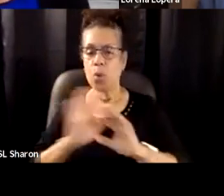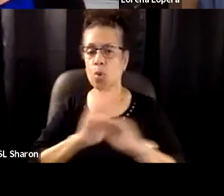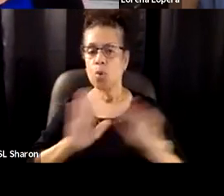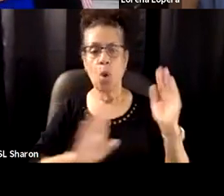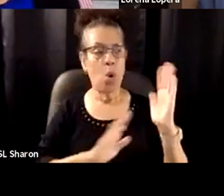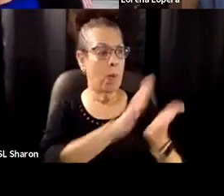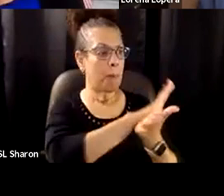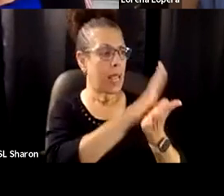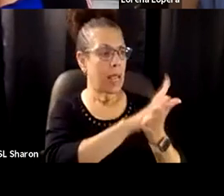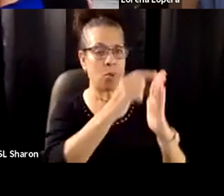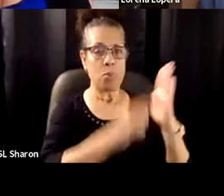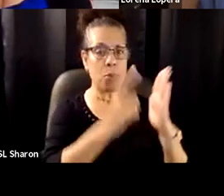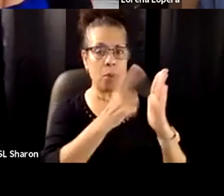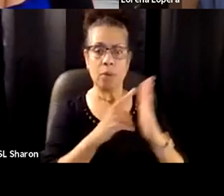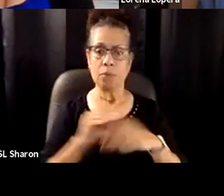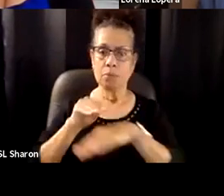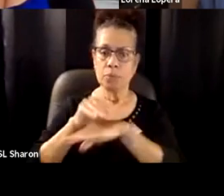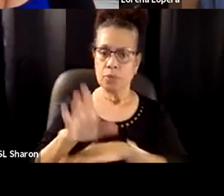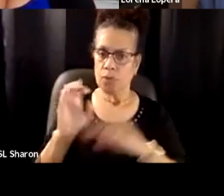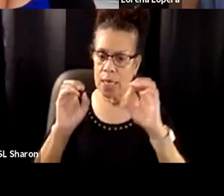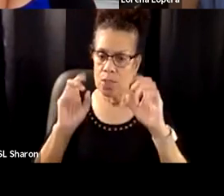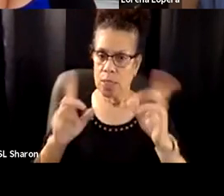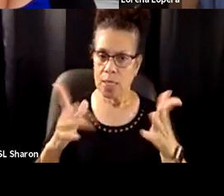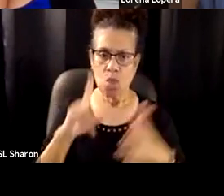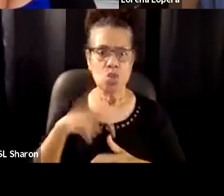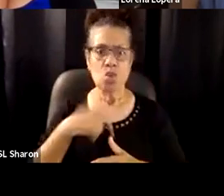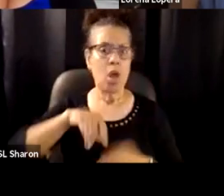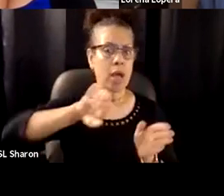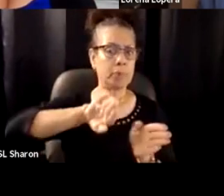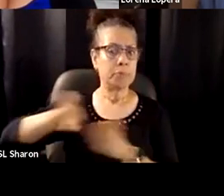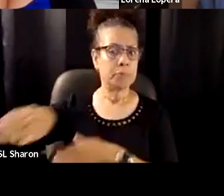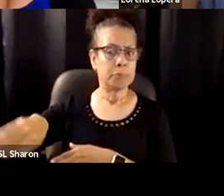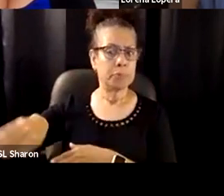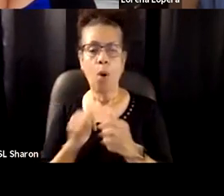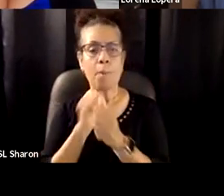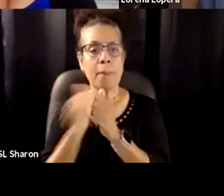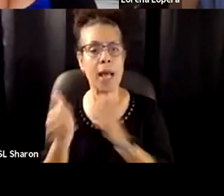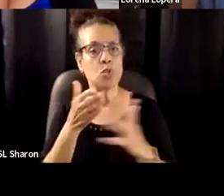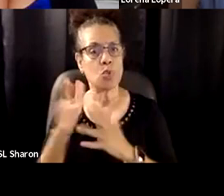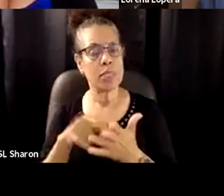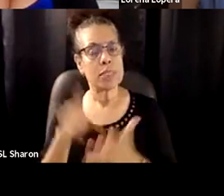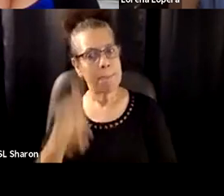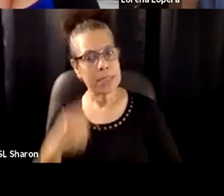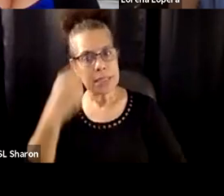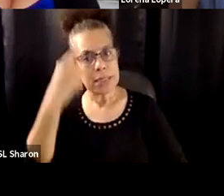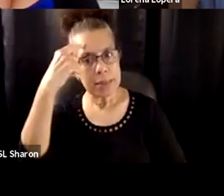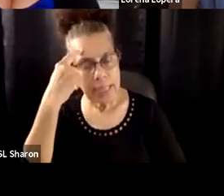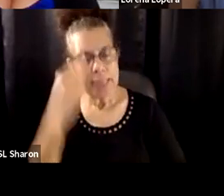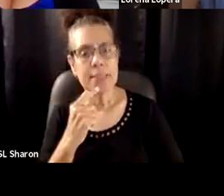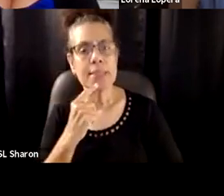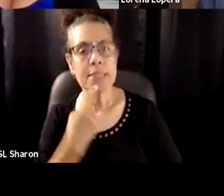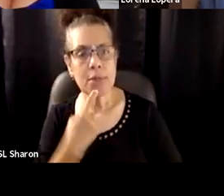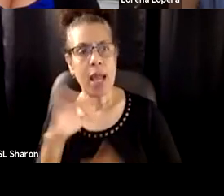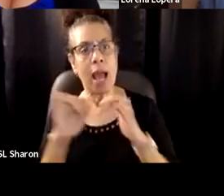impact on its educational opportunities should be passed by this committee without thorough consideration of how it implicates